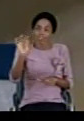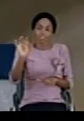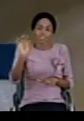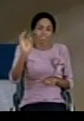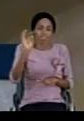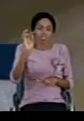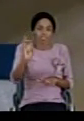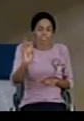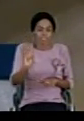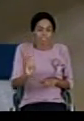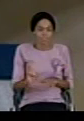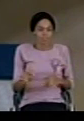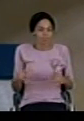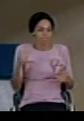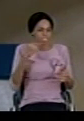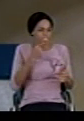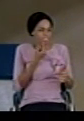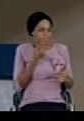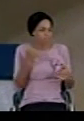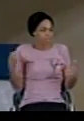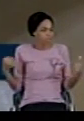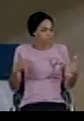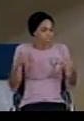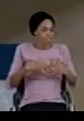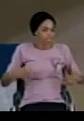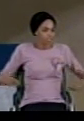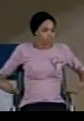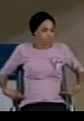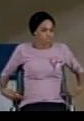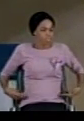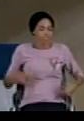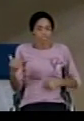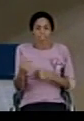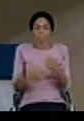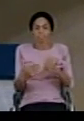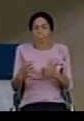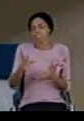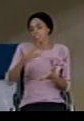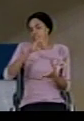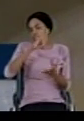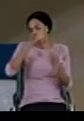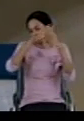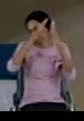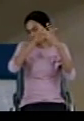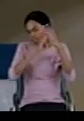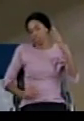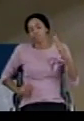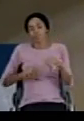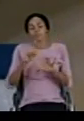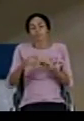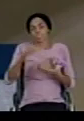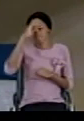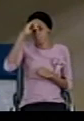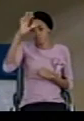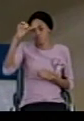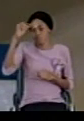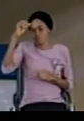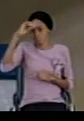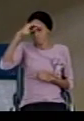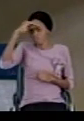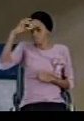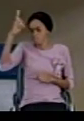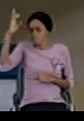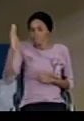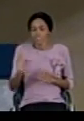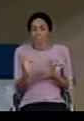excruciating pain in the waist, everything disappeared when the man of God prayed. Let's worship